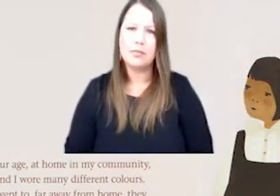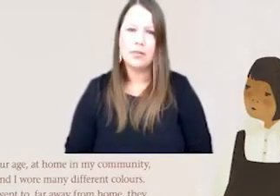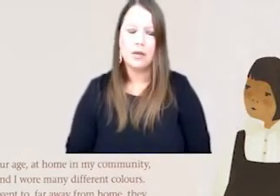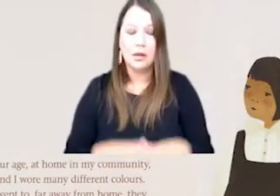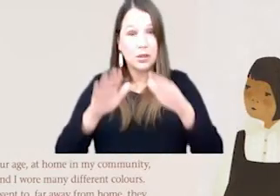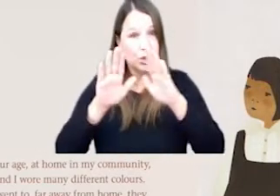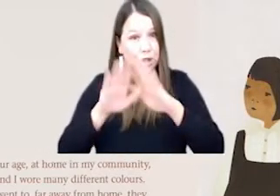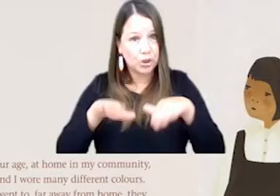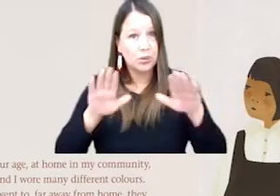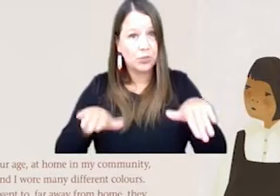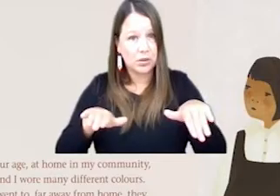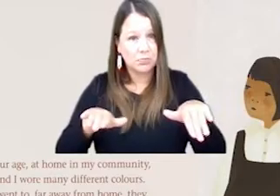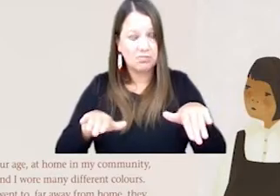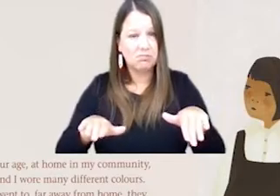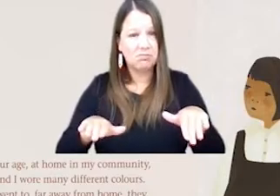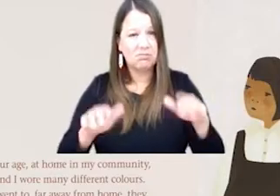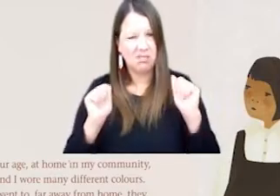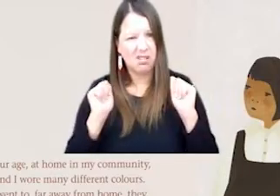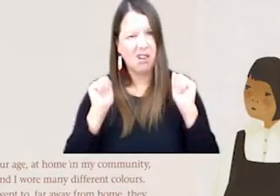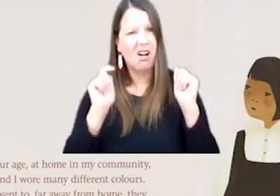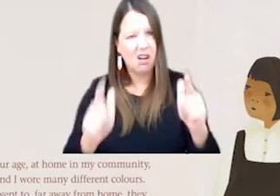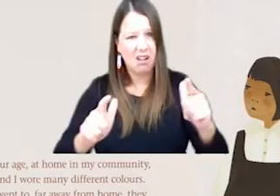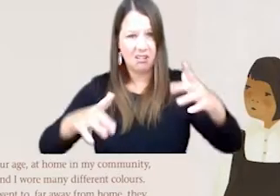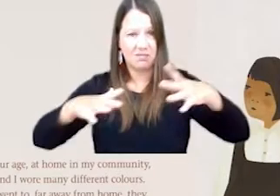mixed together like storm clouds.